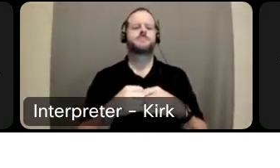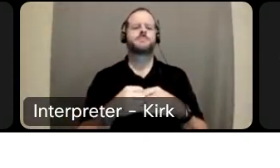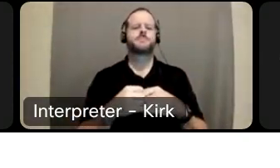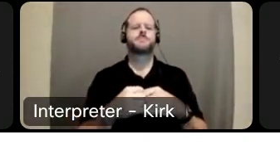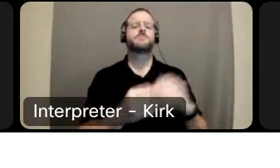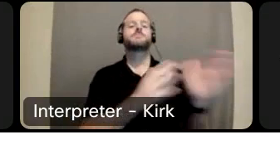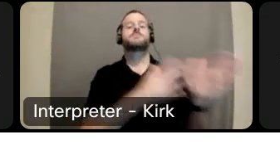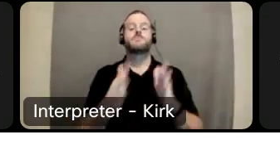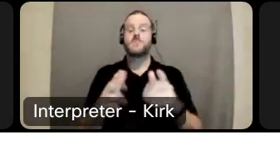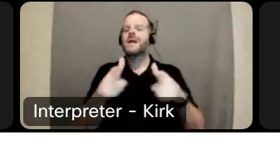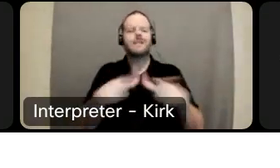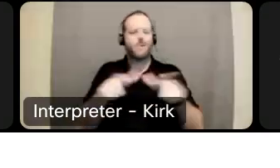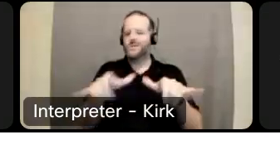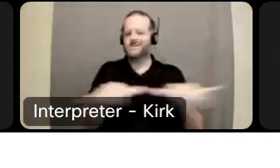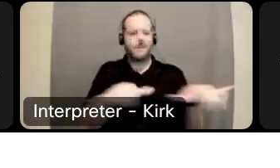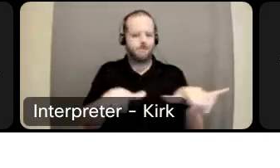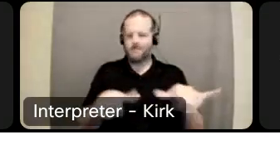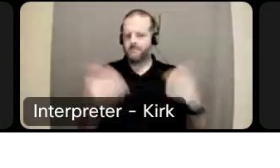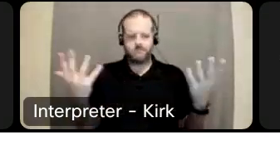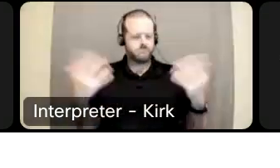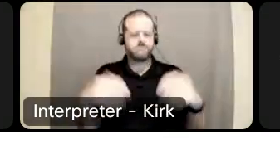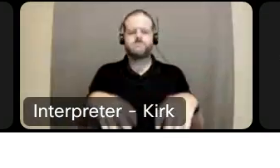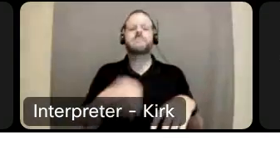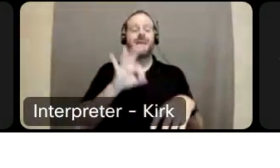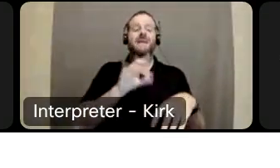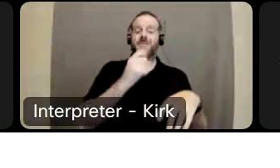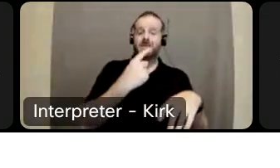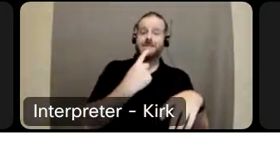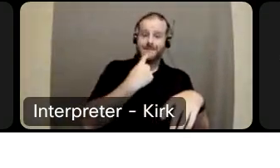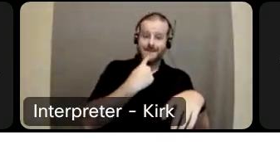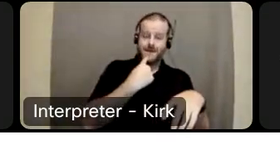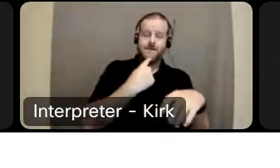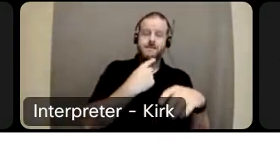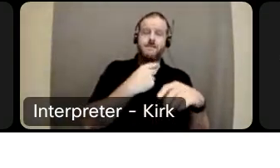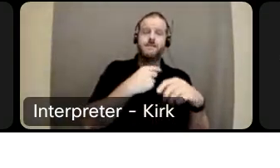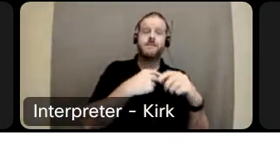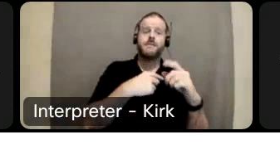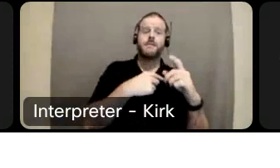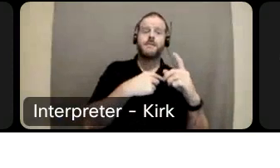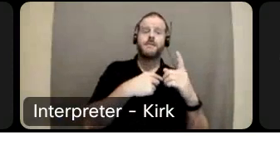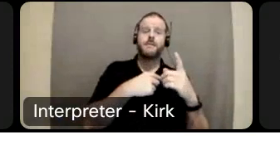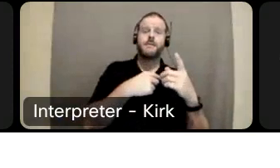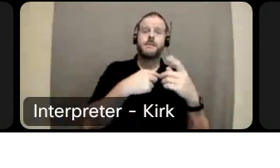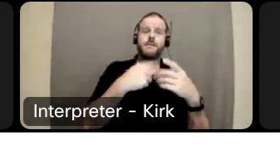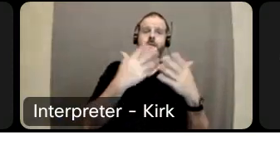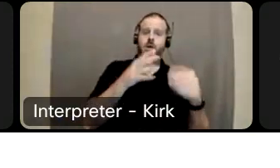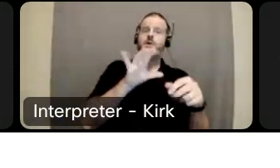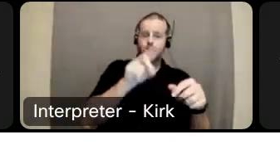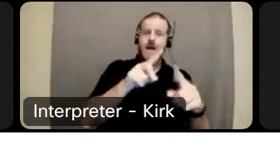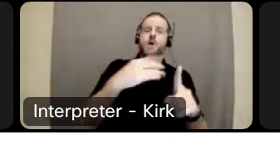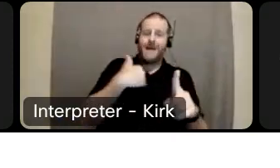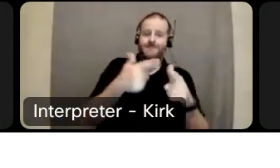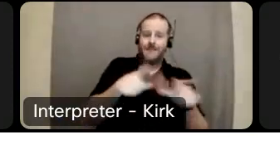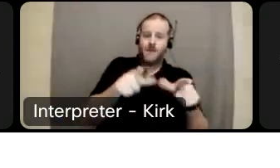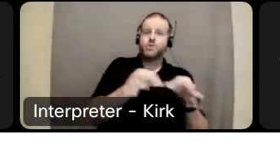And language will look the same. So here's your, if you said that there is this child has a language